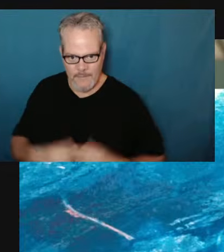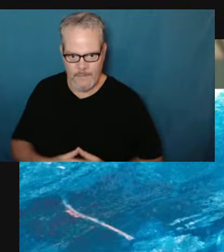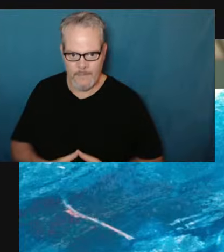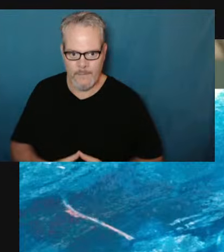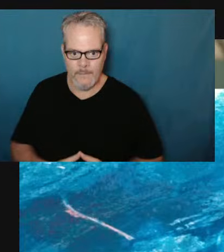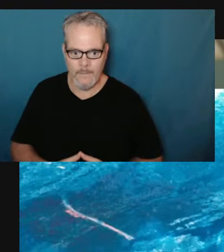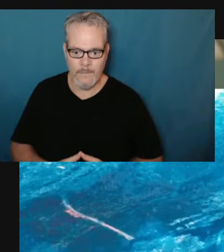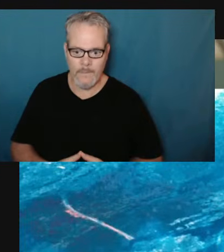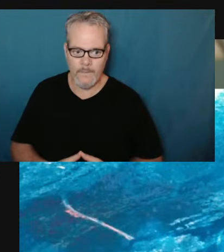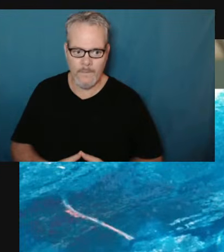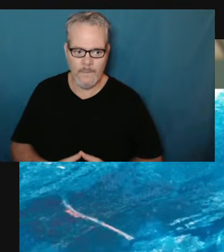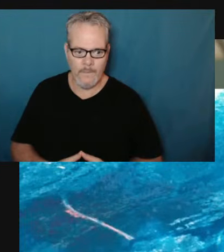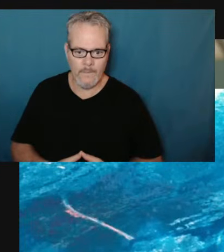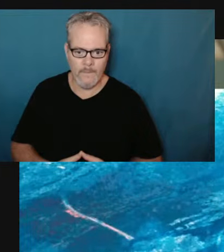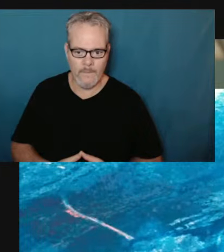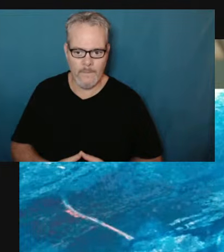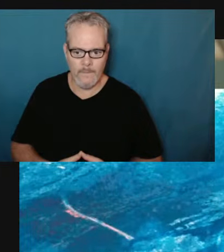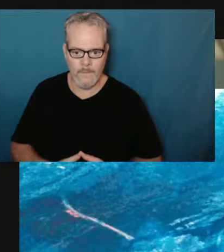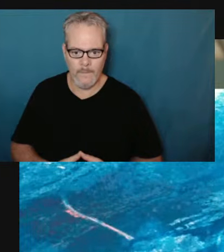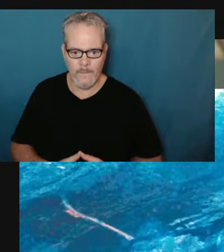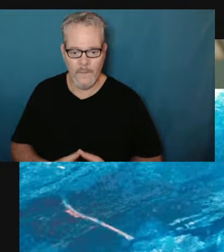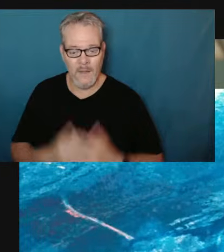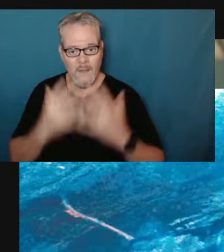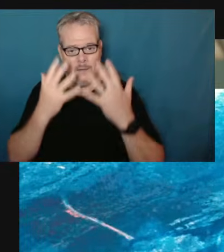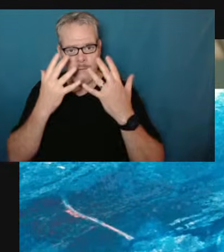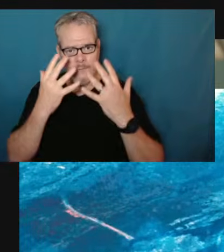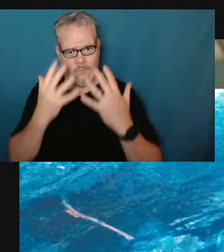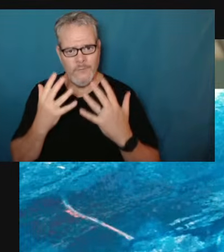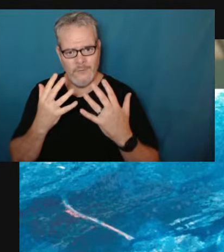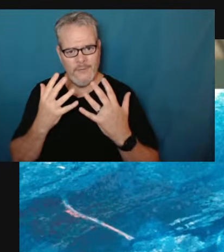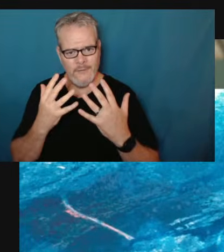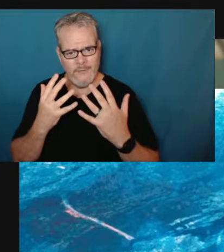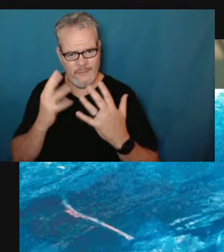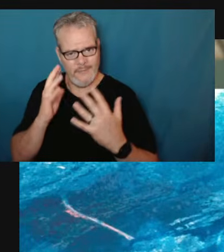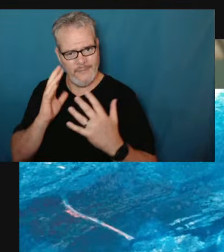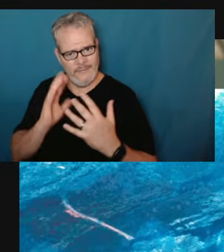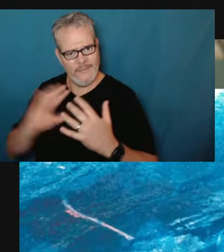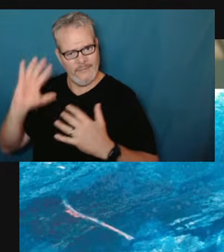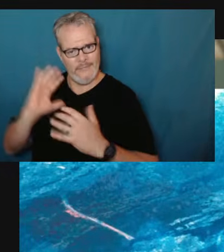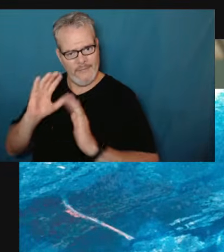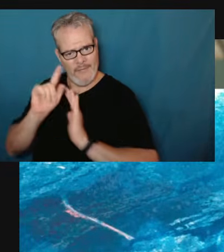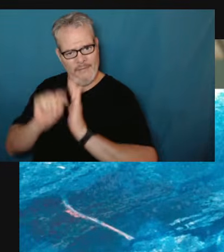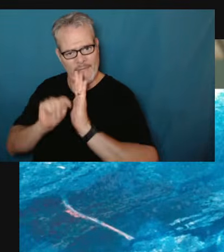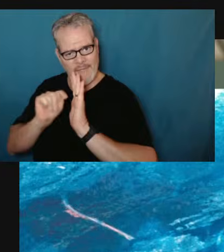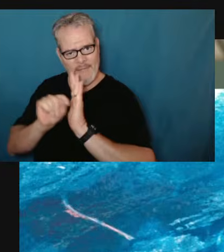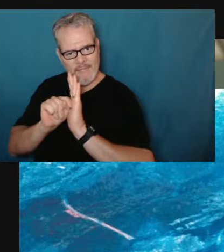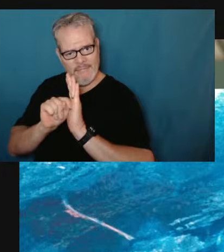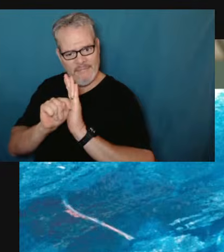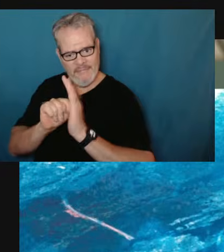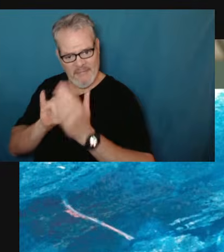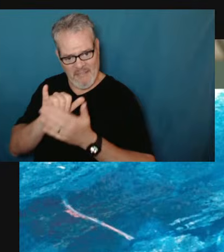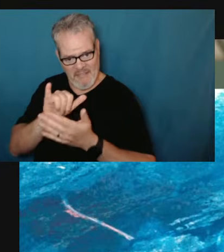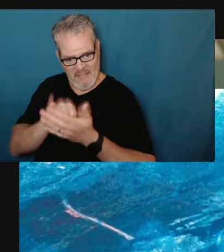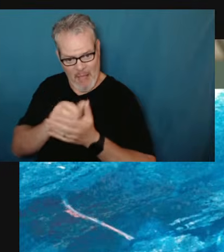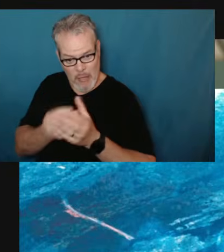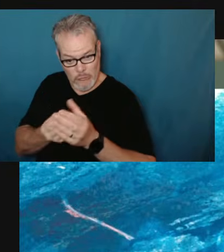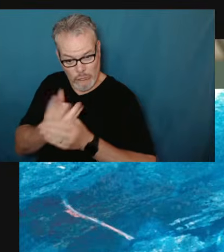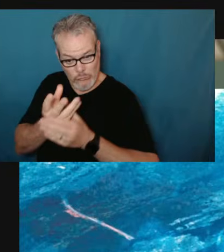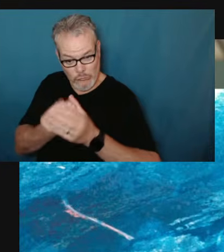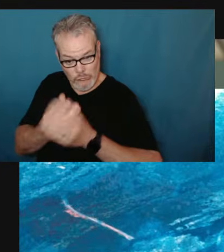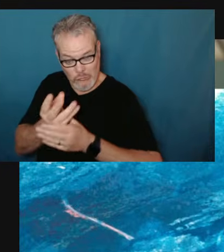Unfortunately, at that time, as they were on the verge of this, lava flows from Mauna Loa, which you now drive over at the Asian Raiders